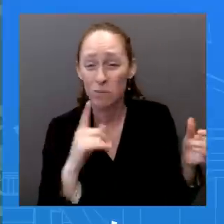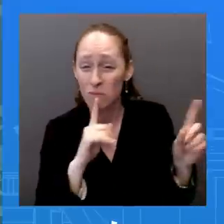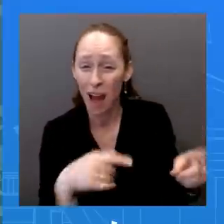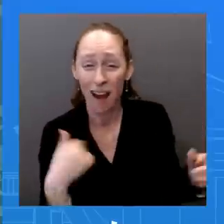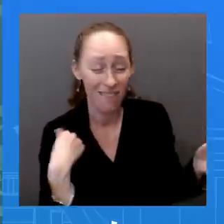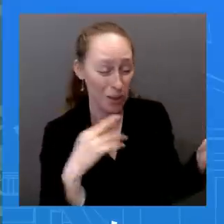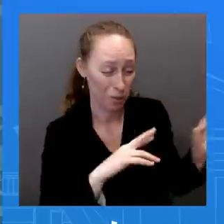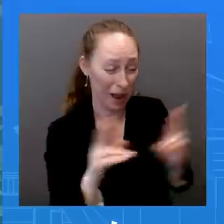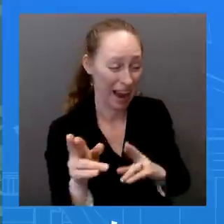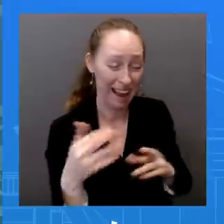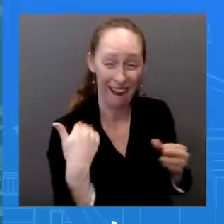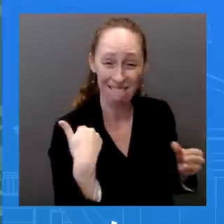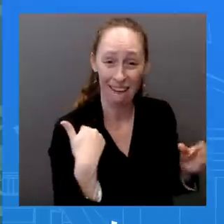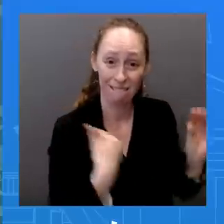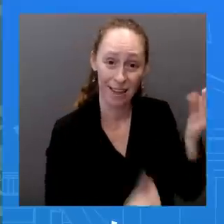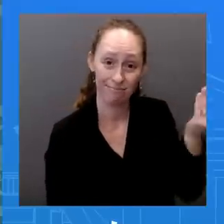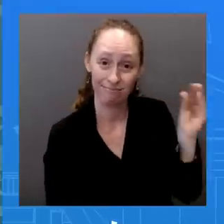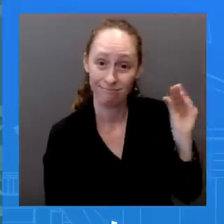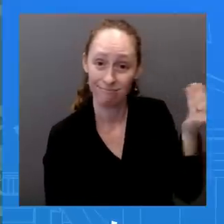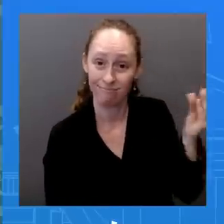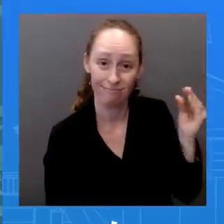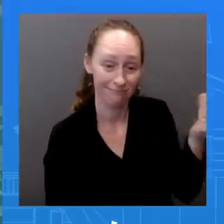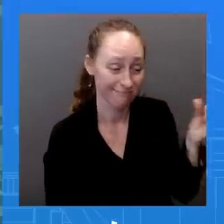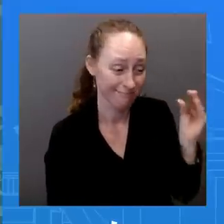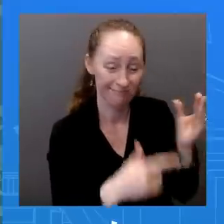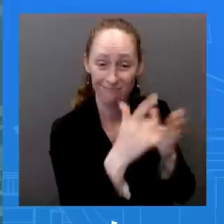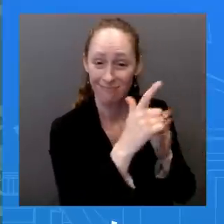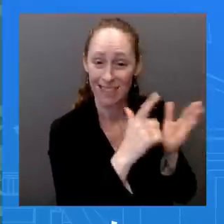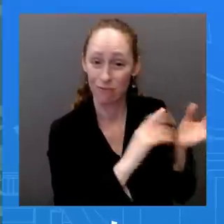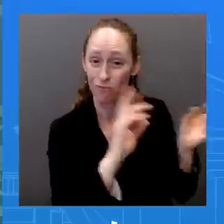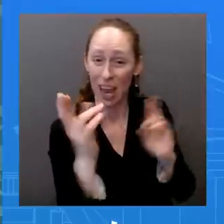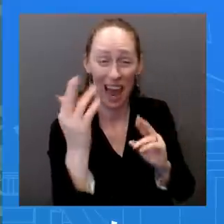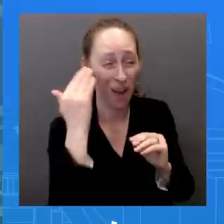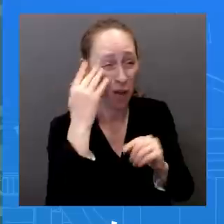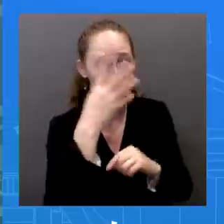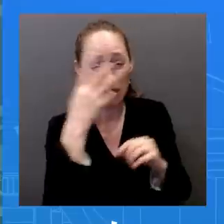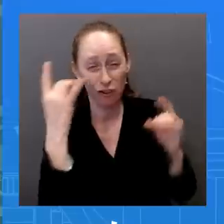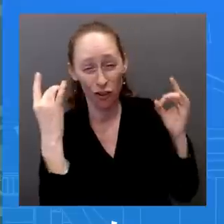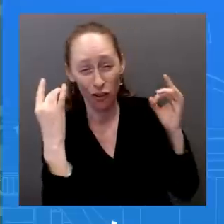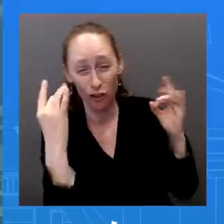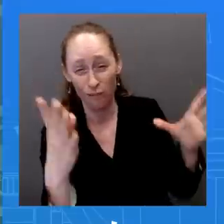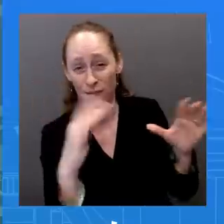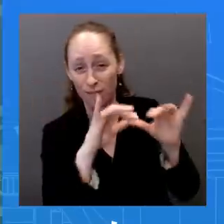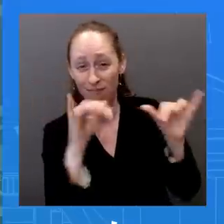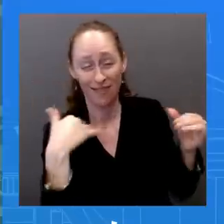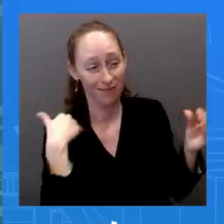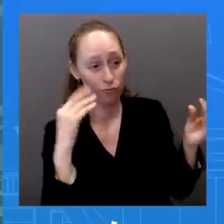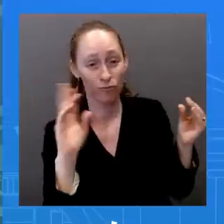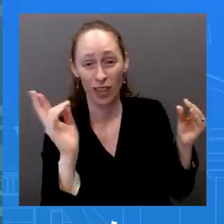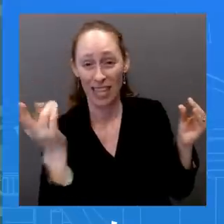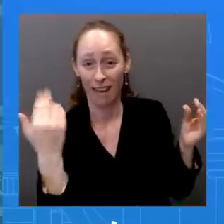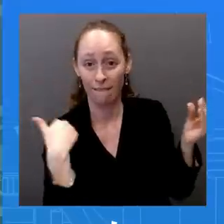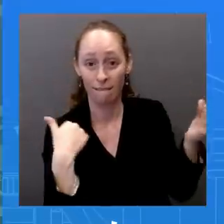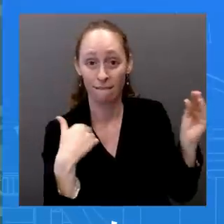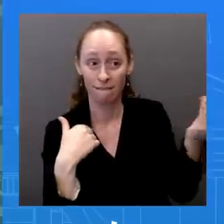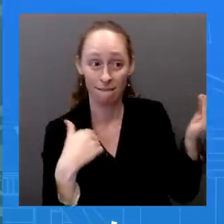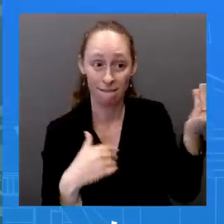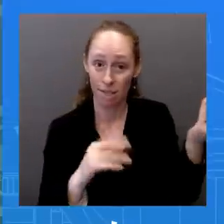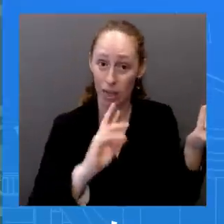the immigration system. But certainly, we did not get word from Governor DeSantis. Again, this is a political stunt, but we have been in close